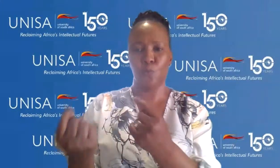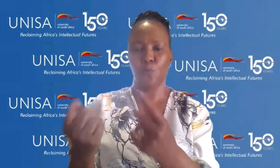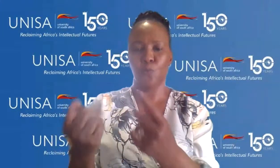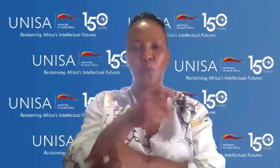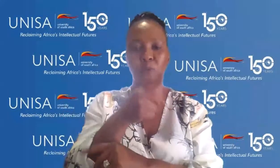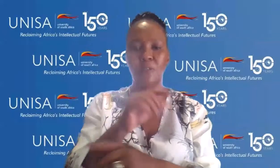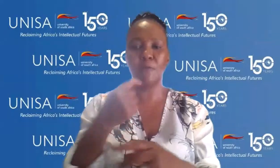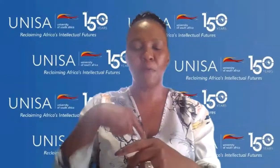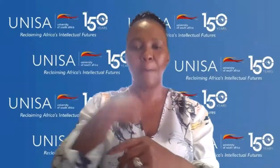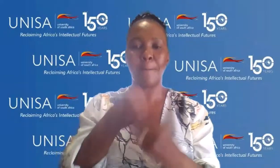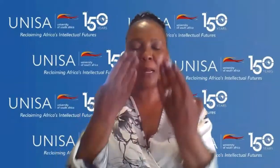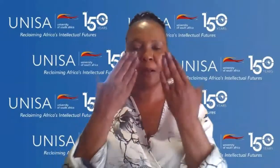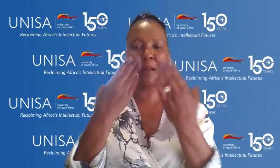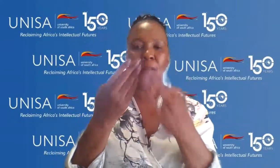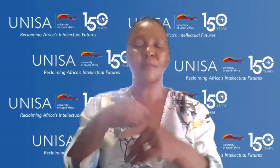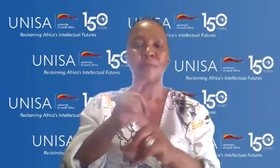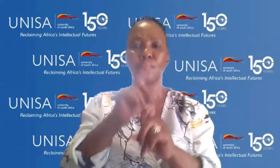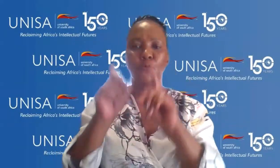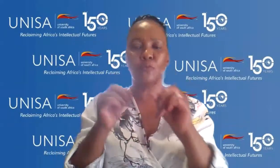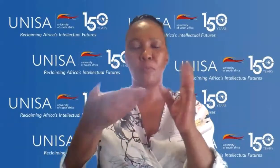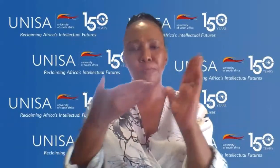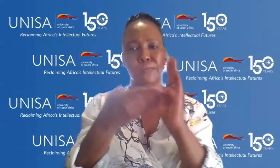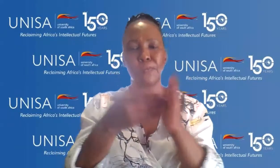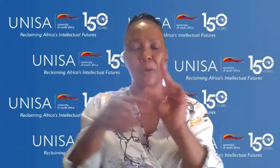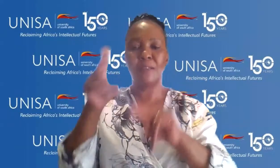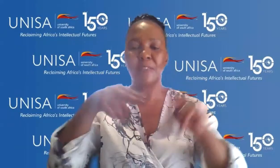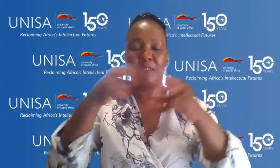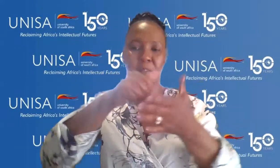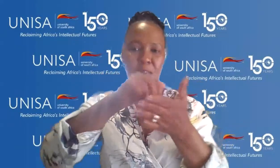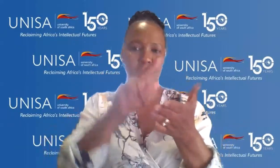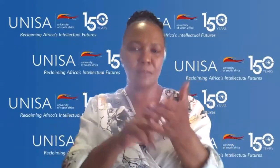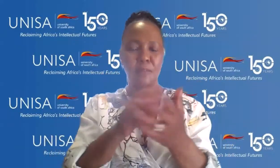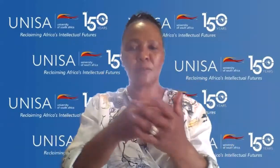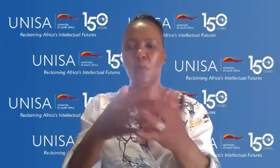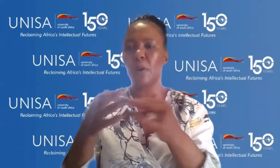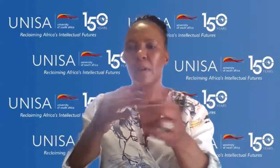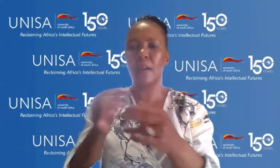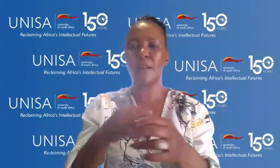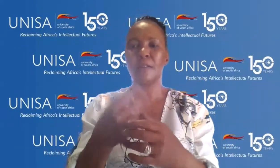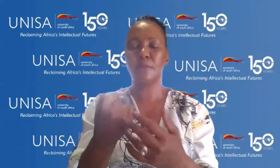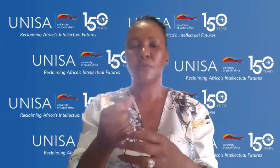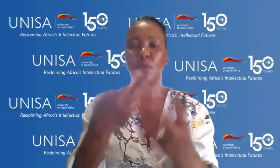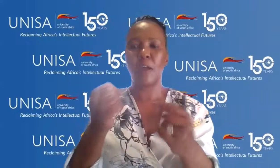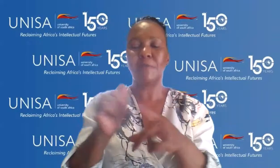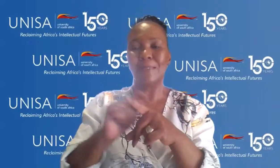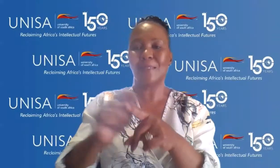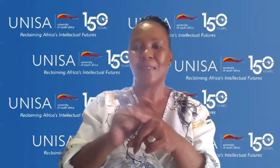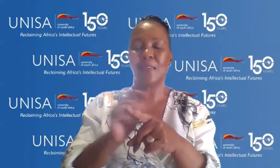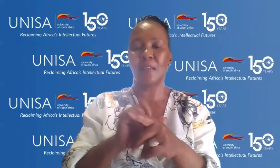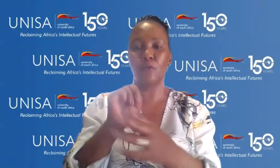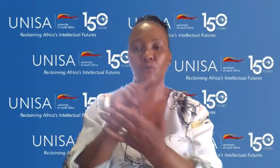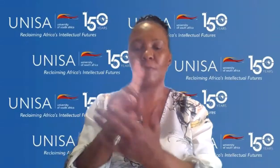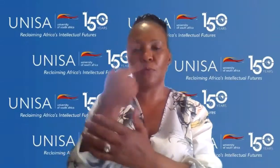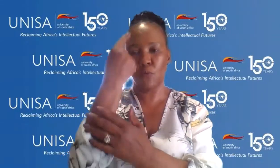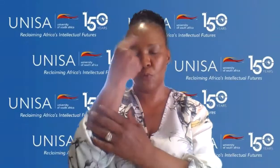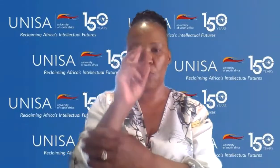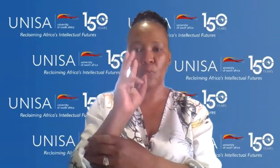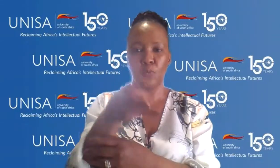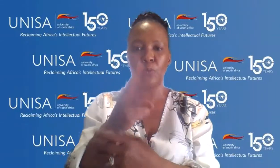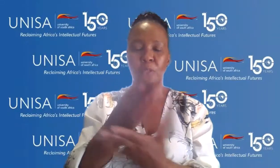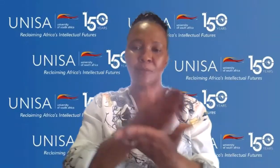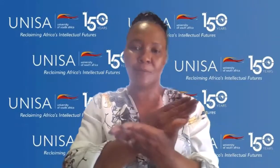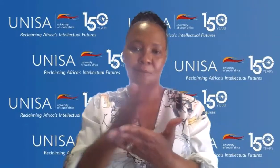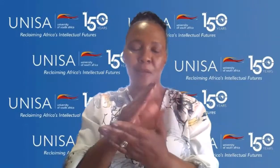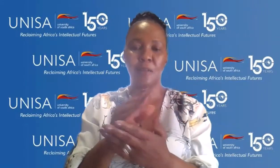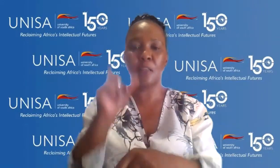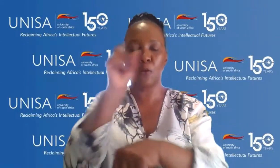I see there is a question about the invigilating app and whatnot. Guys, we are having training at 12 o'clock. We will share that course with you a little bit later